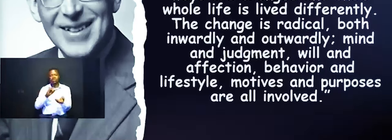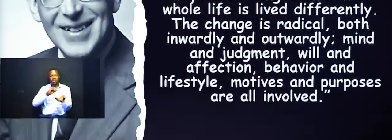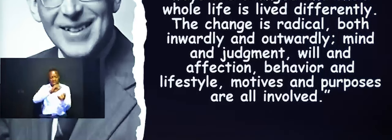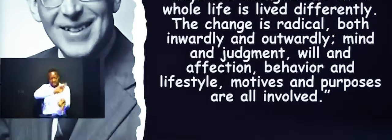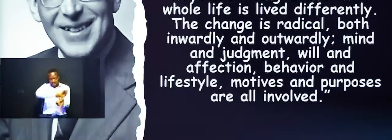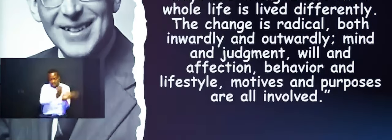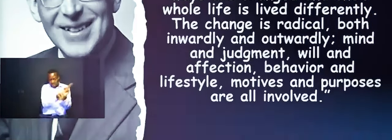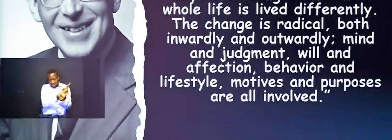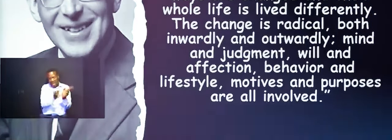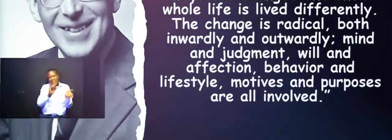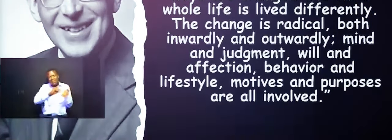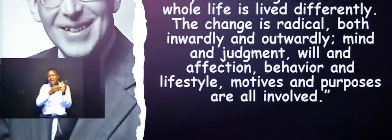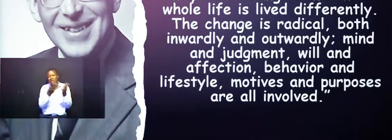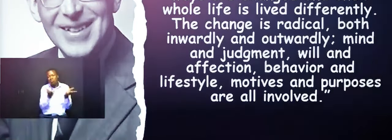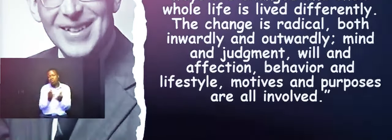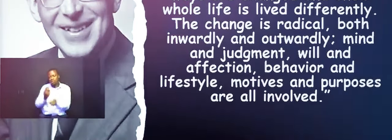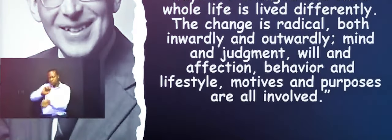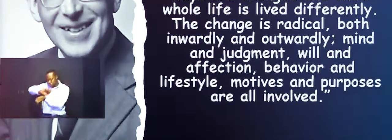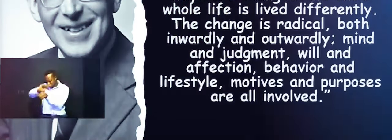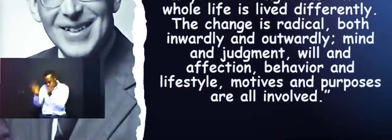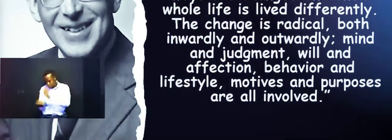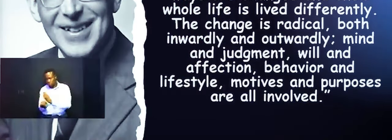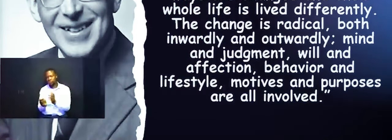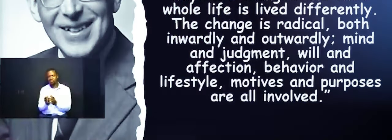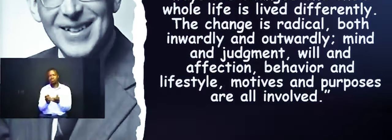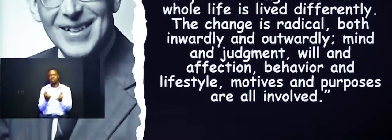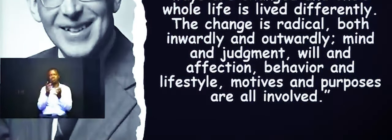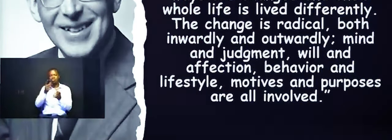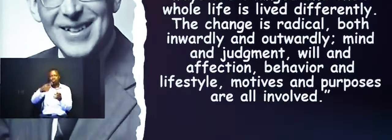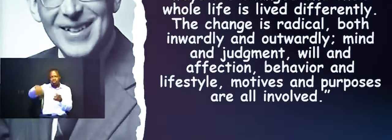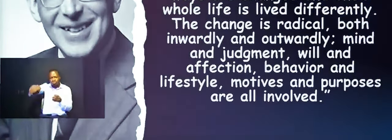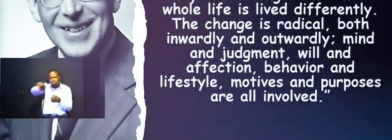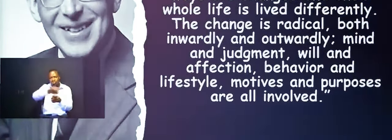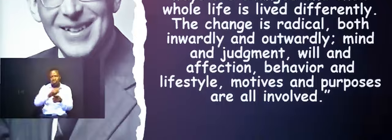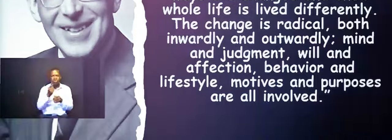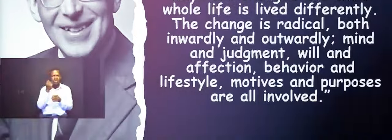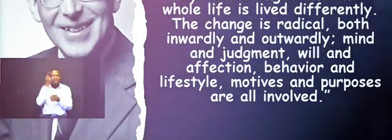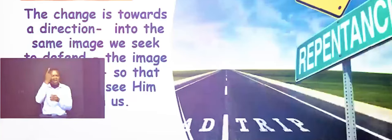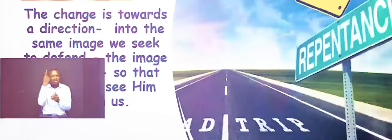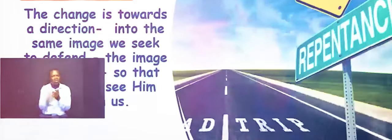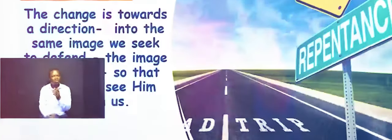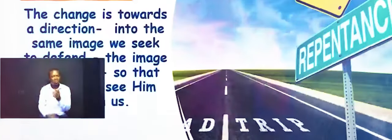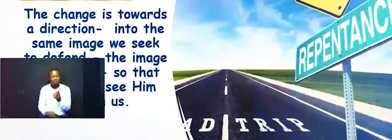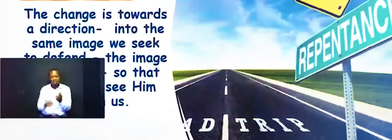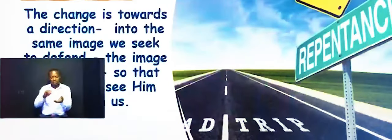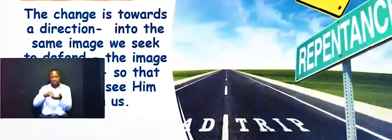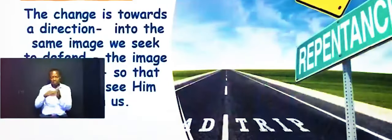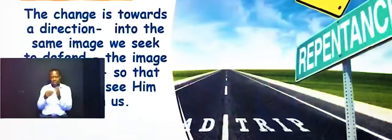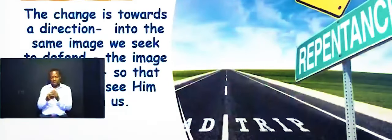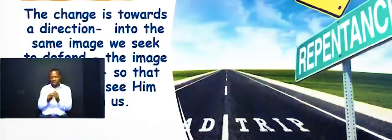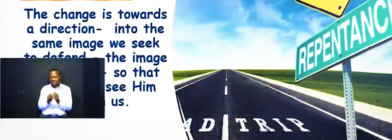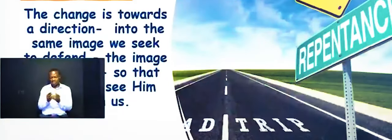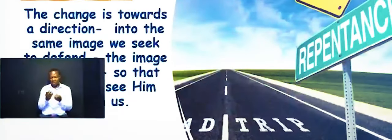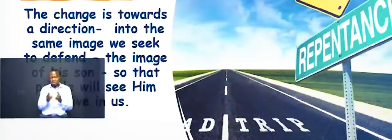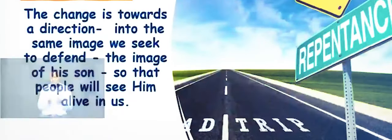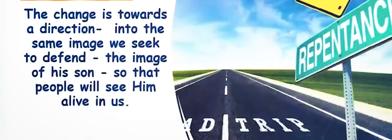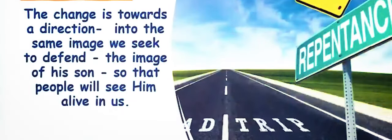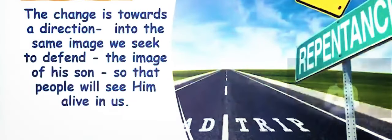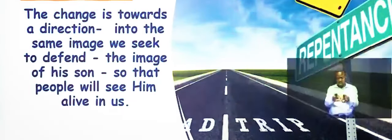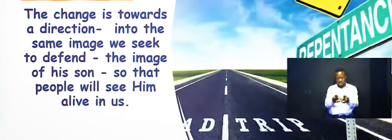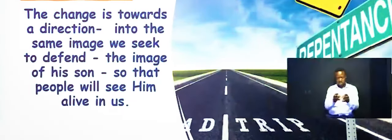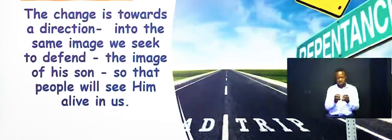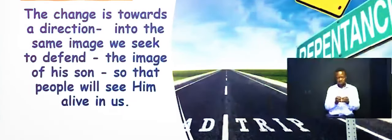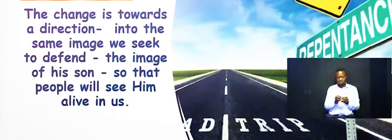change, I want us to understand that it is a change towards a particular direction. What